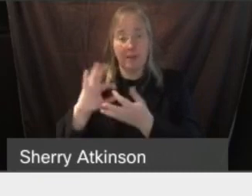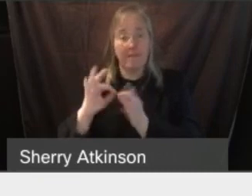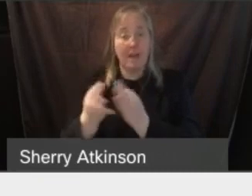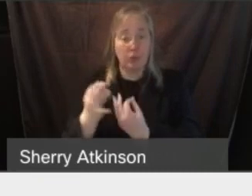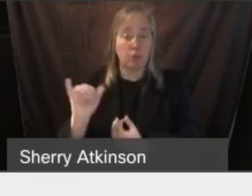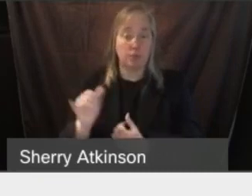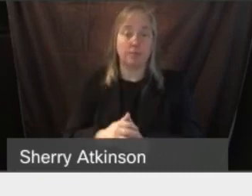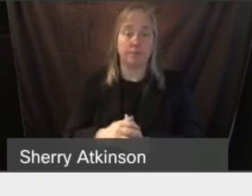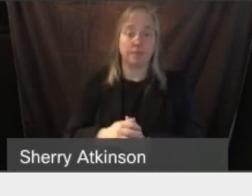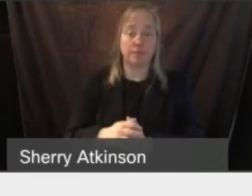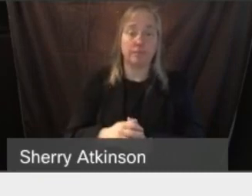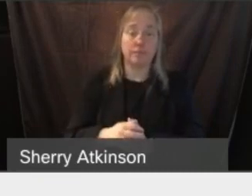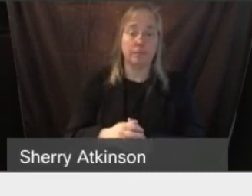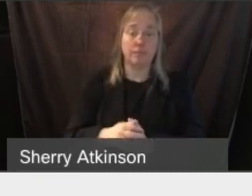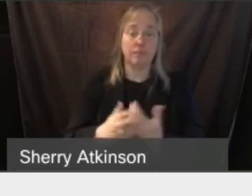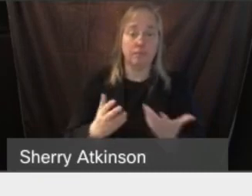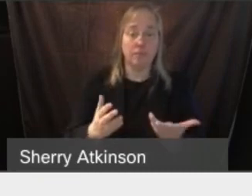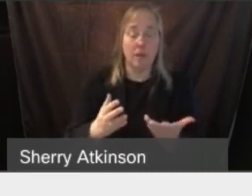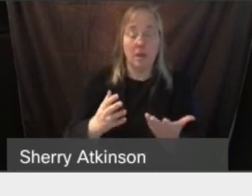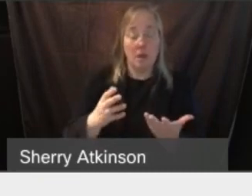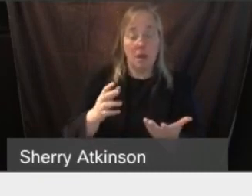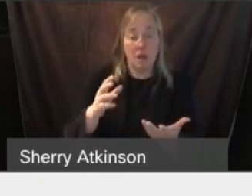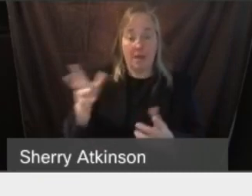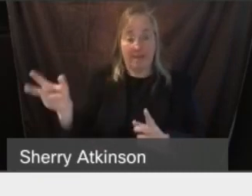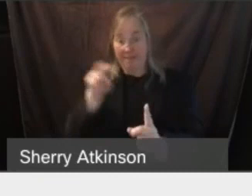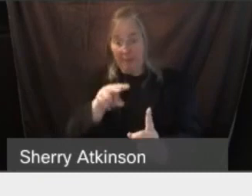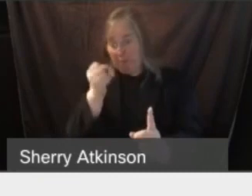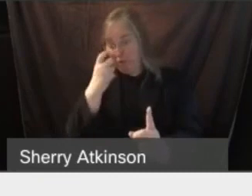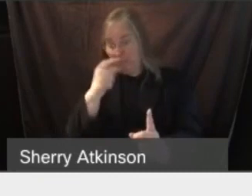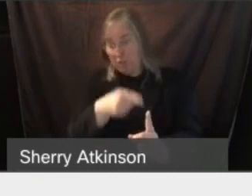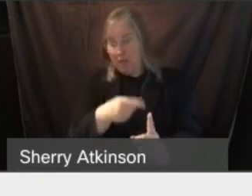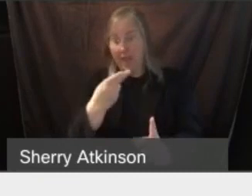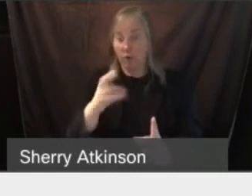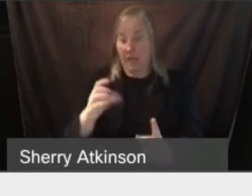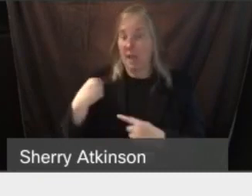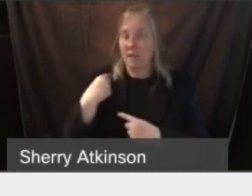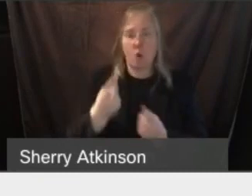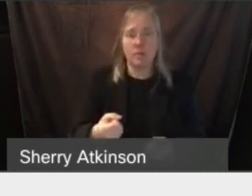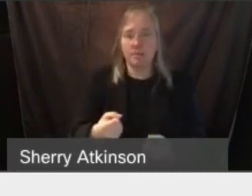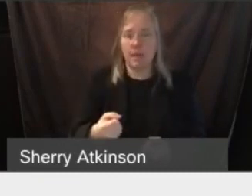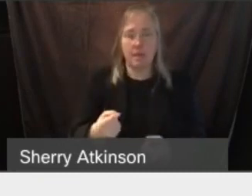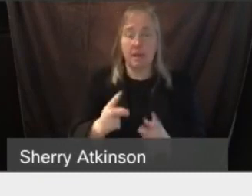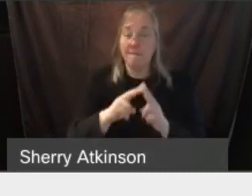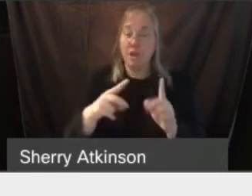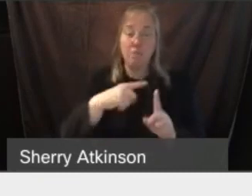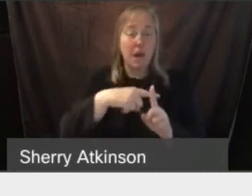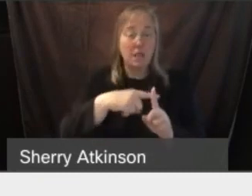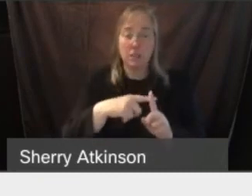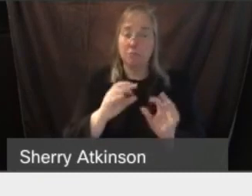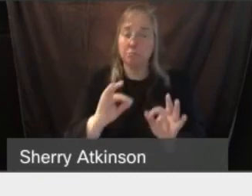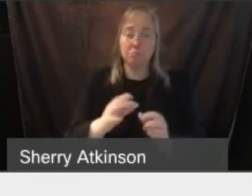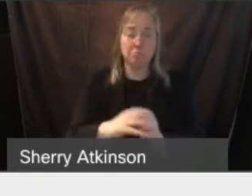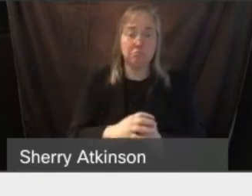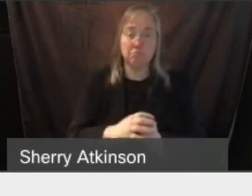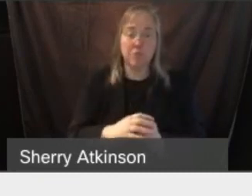And the perception of Howard County has always been very positive. We have